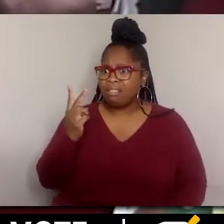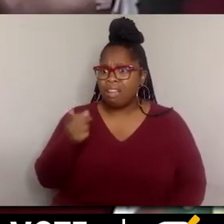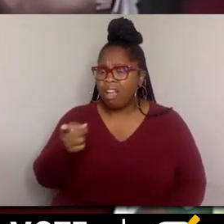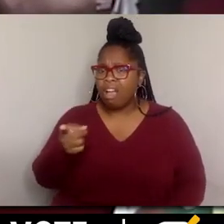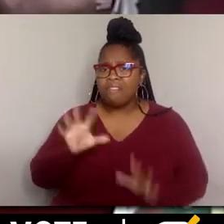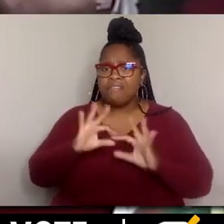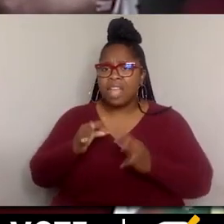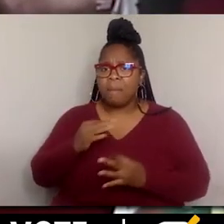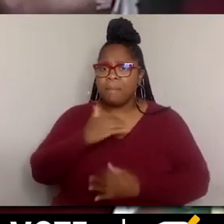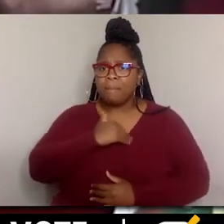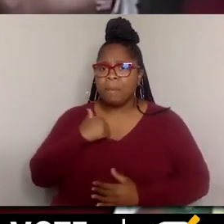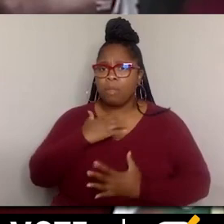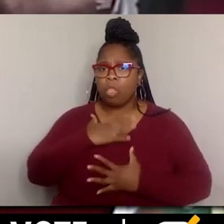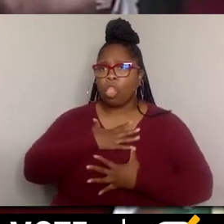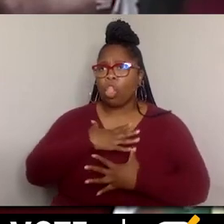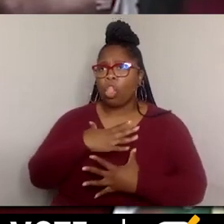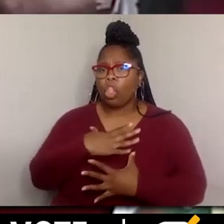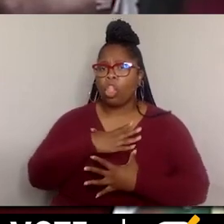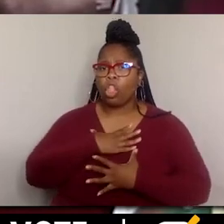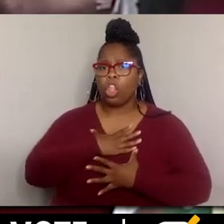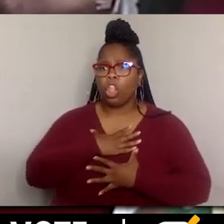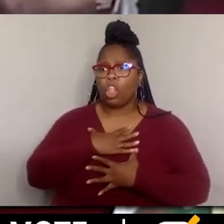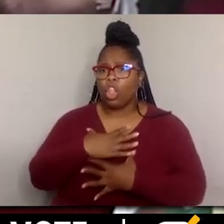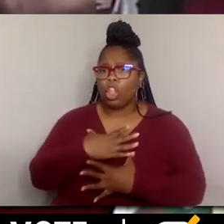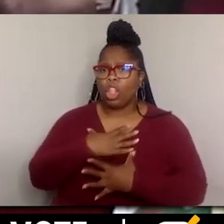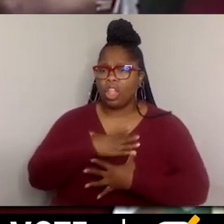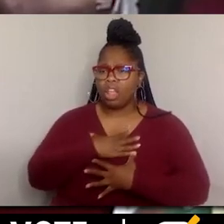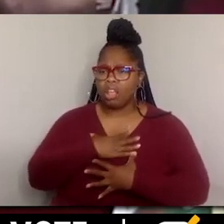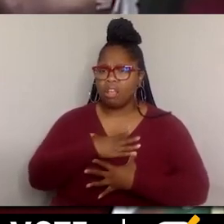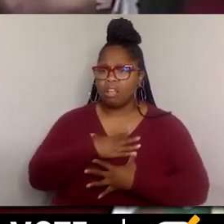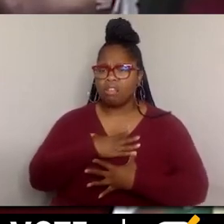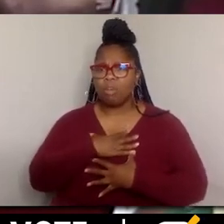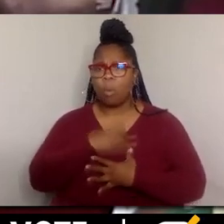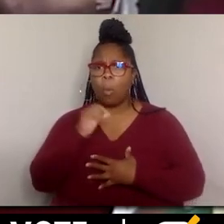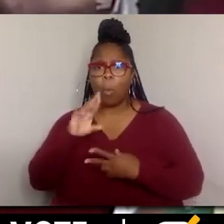every breath, have watched in fear as an